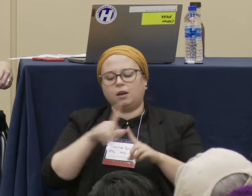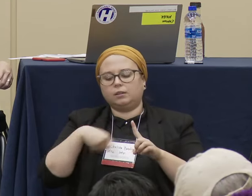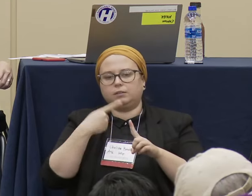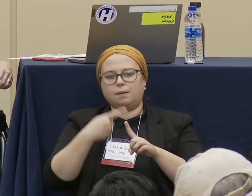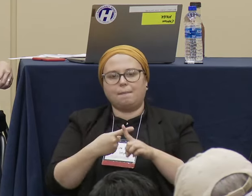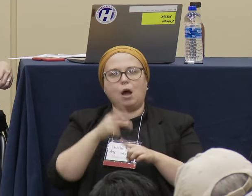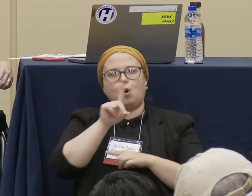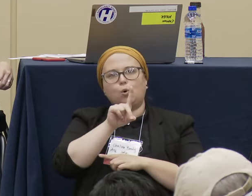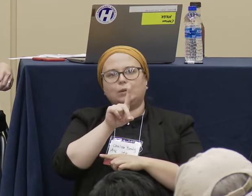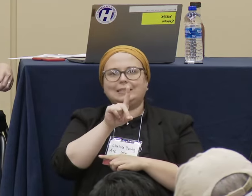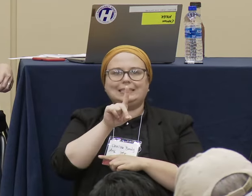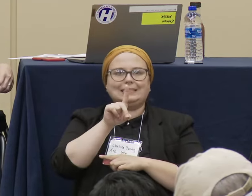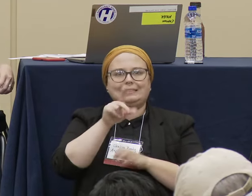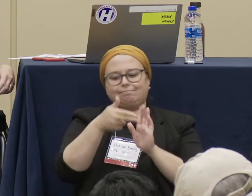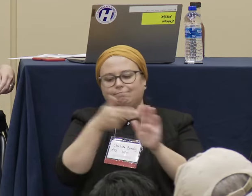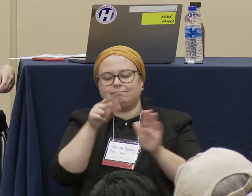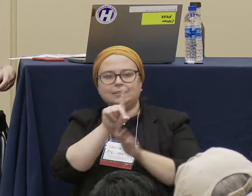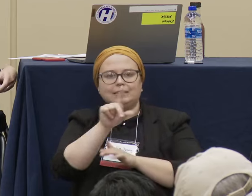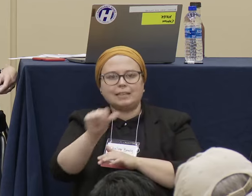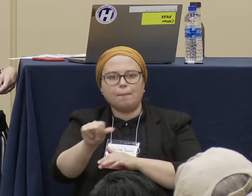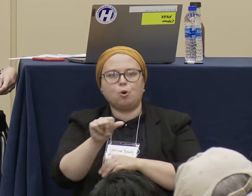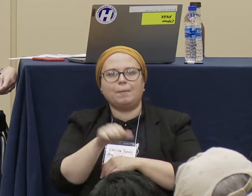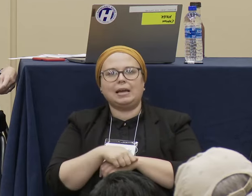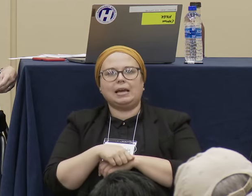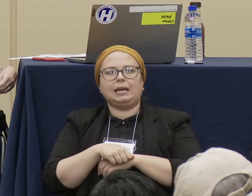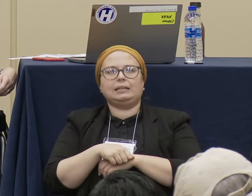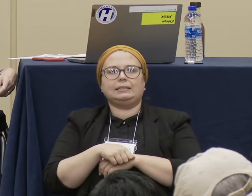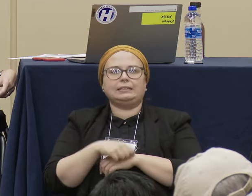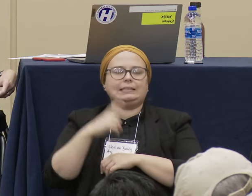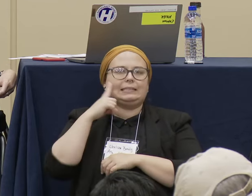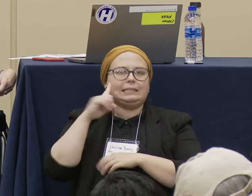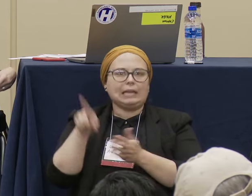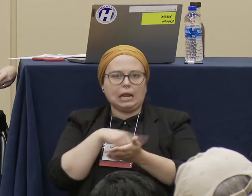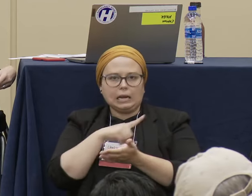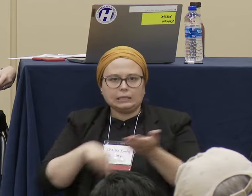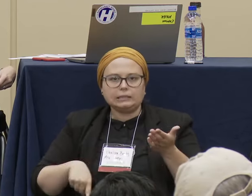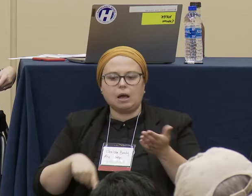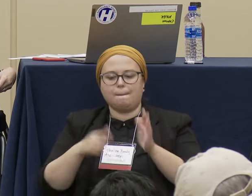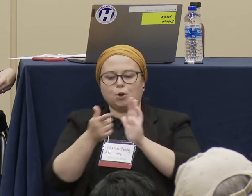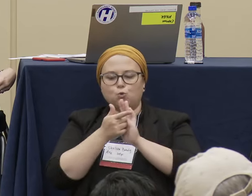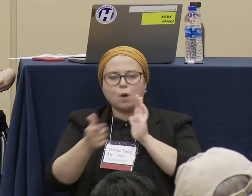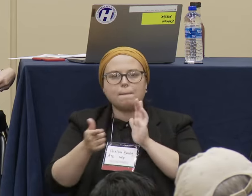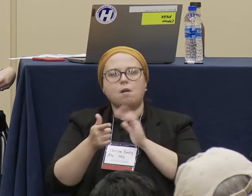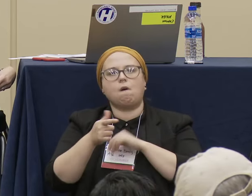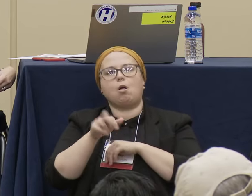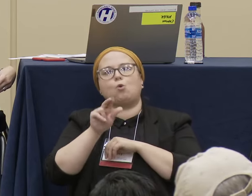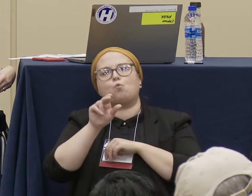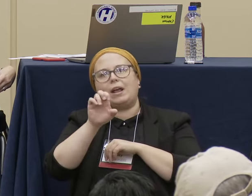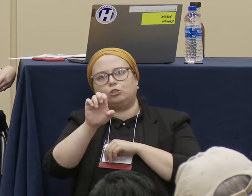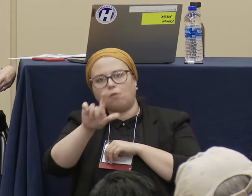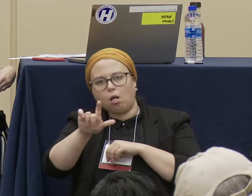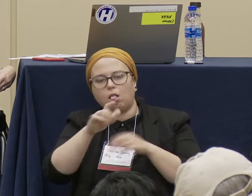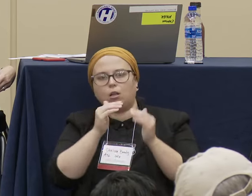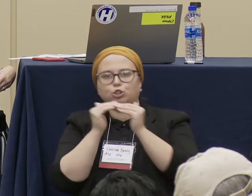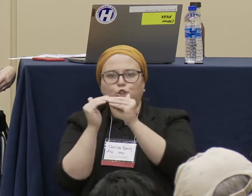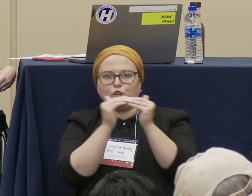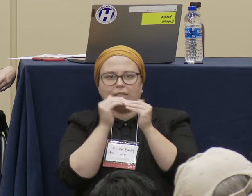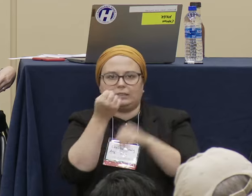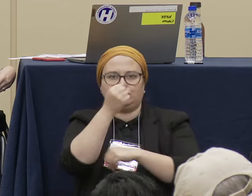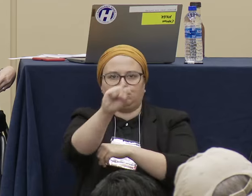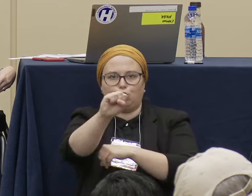and ableism and sanism in criminal, racial, and social justice movement. It's about understanding carceral ableism and